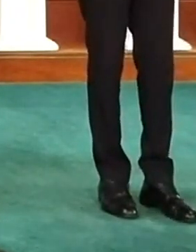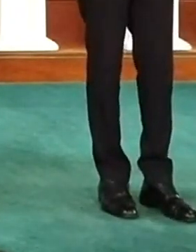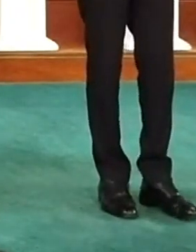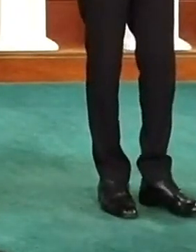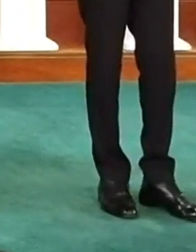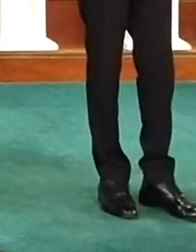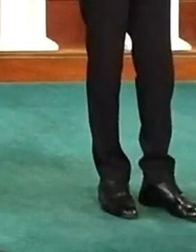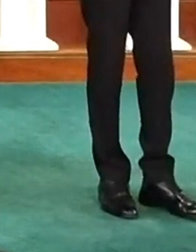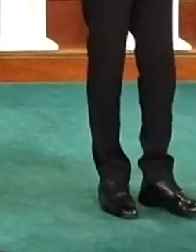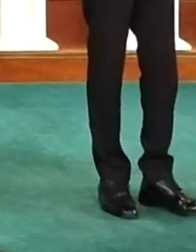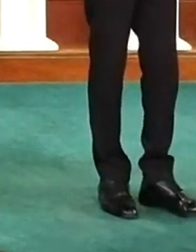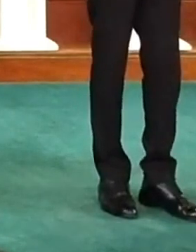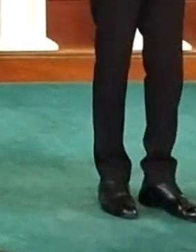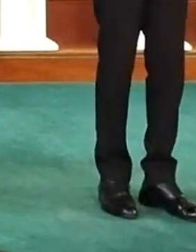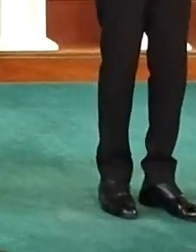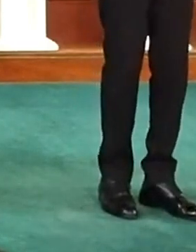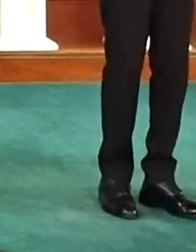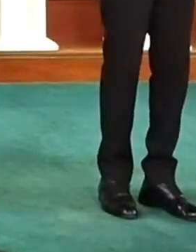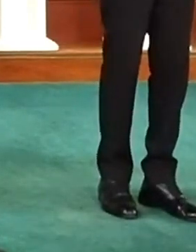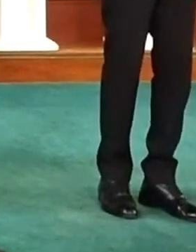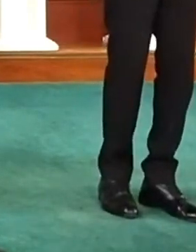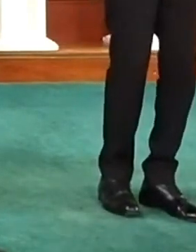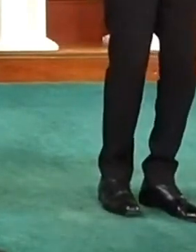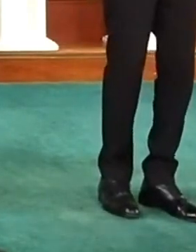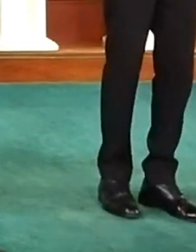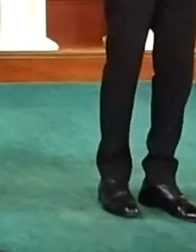for me his life he